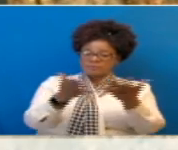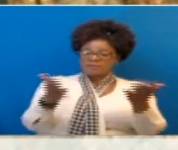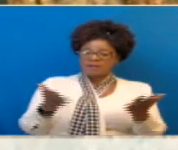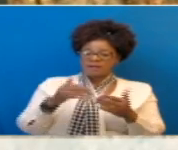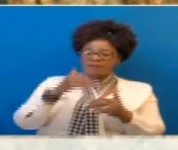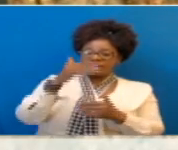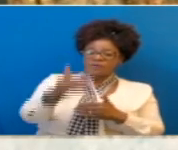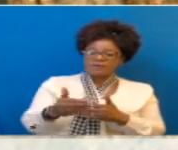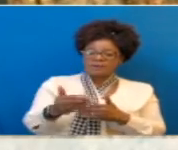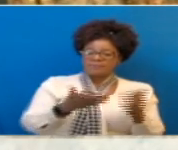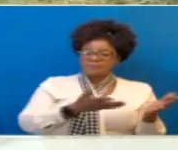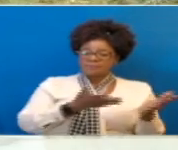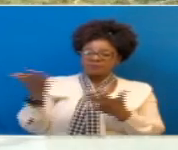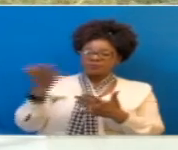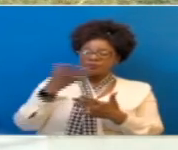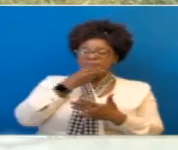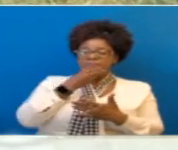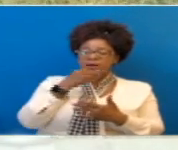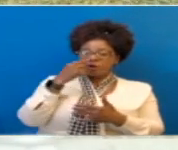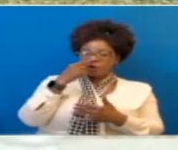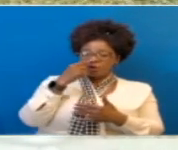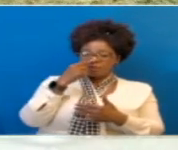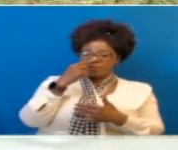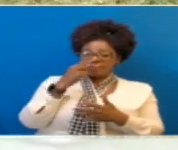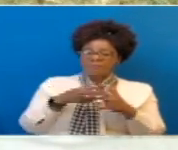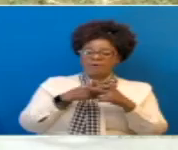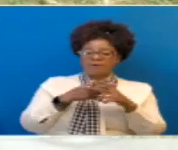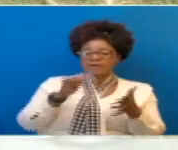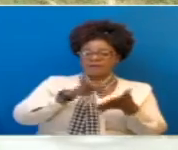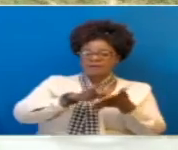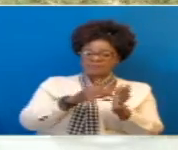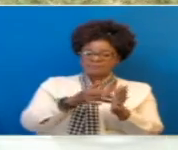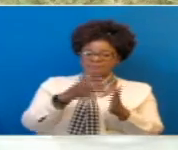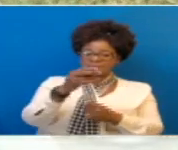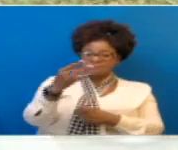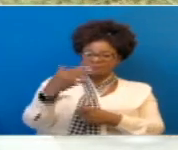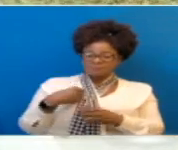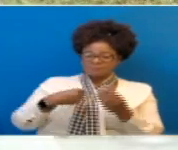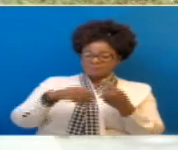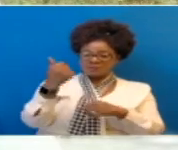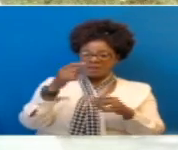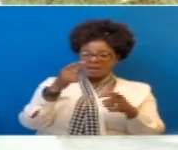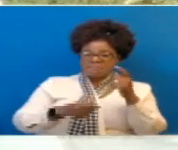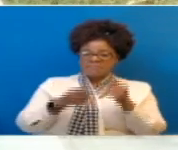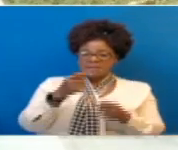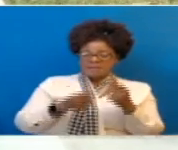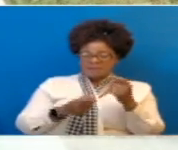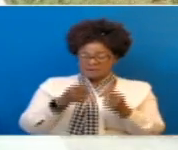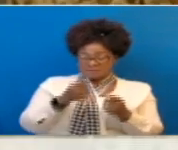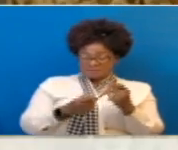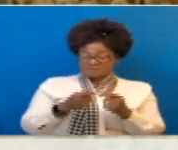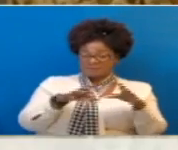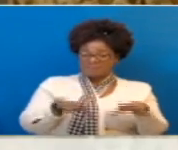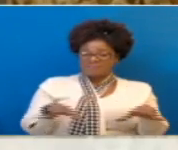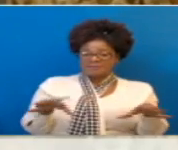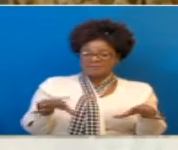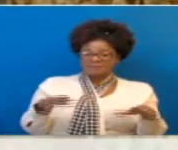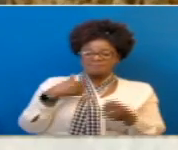day I was taken to the man's home. They start sending me to the market to go sell milk in the market. And on my